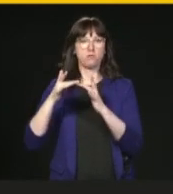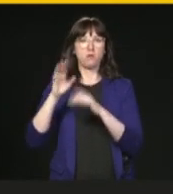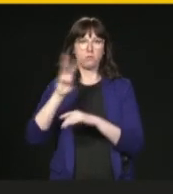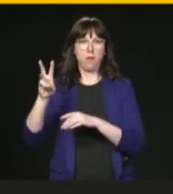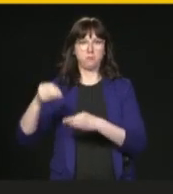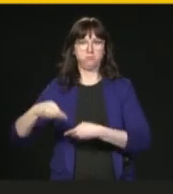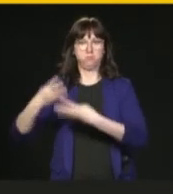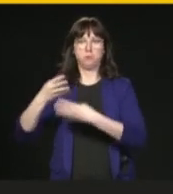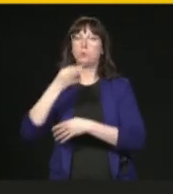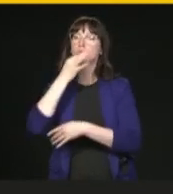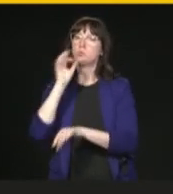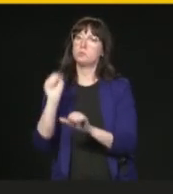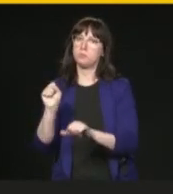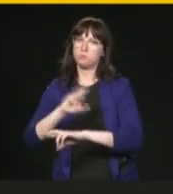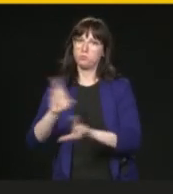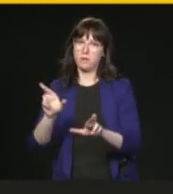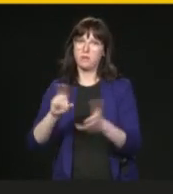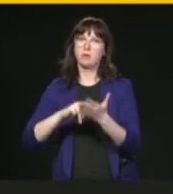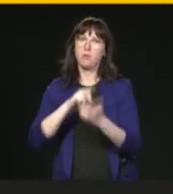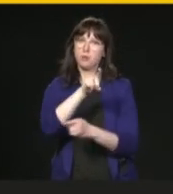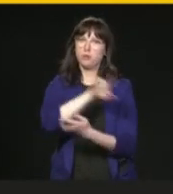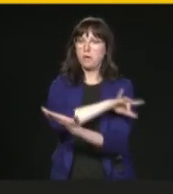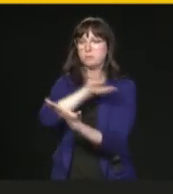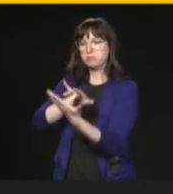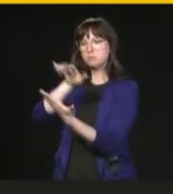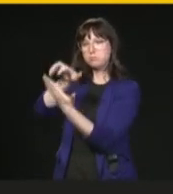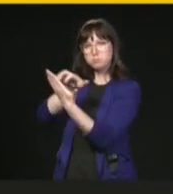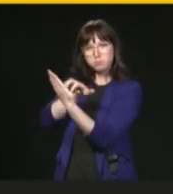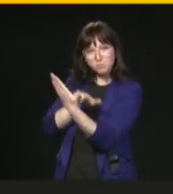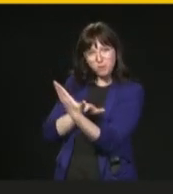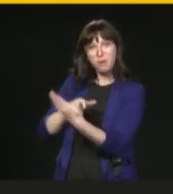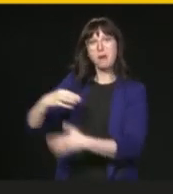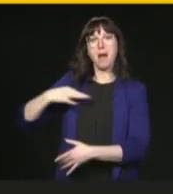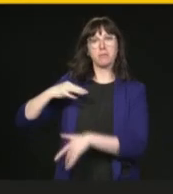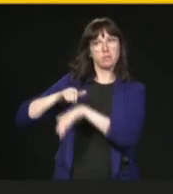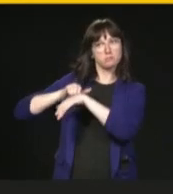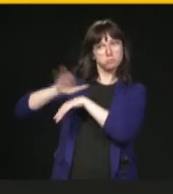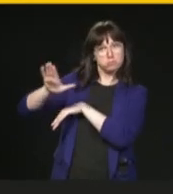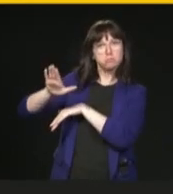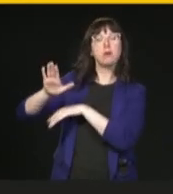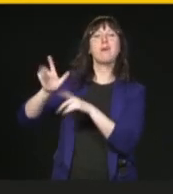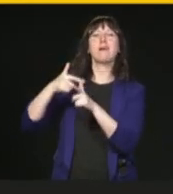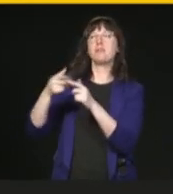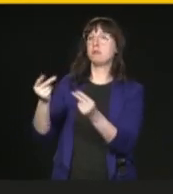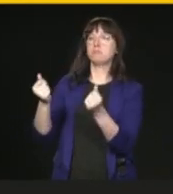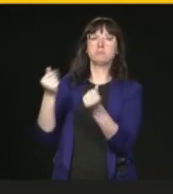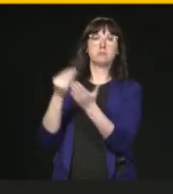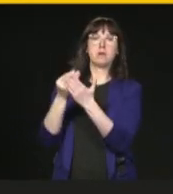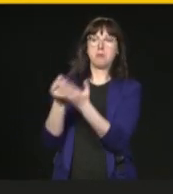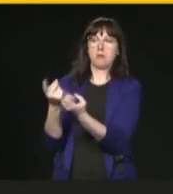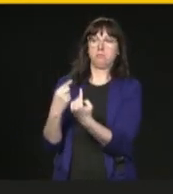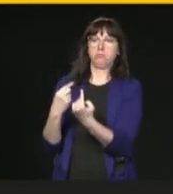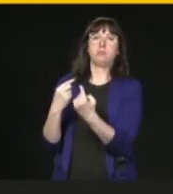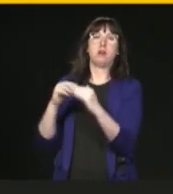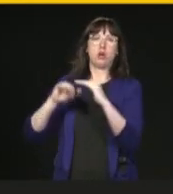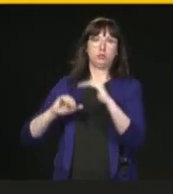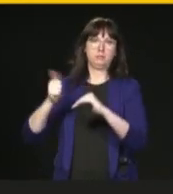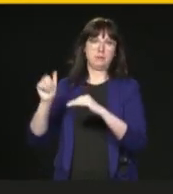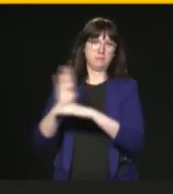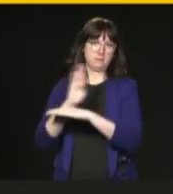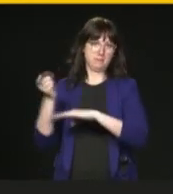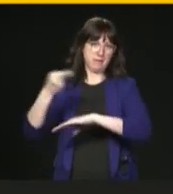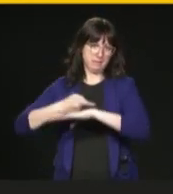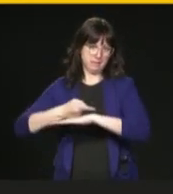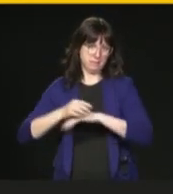an online portal as soon as possible so that people can apply quickly, receive money in the next 10 days.